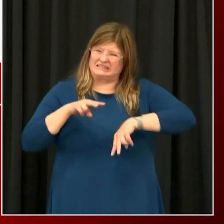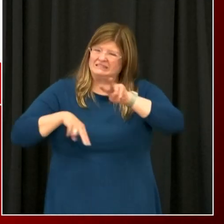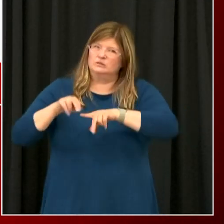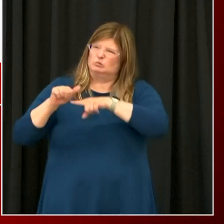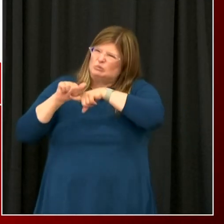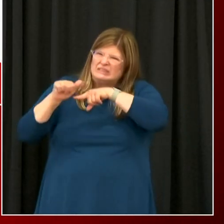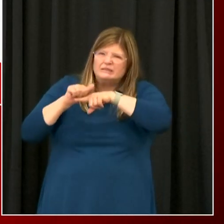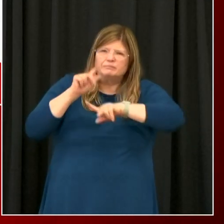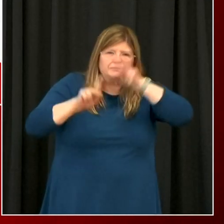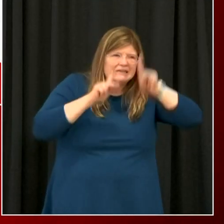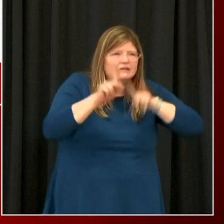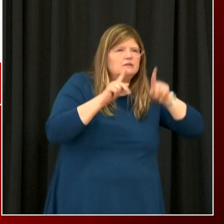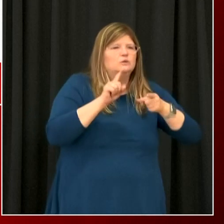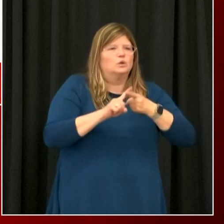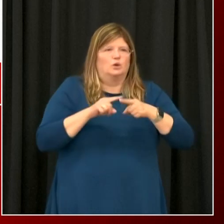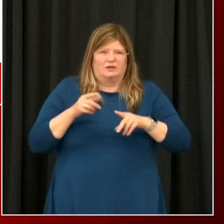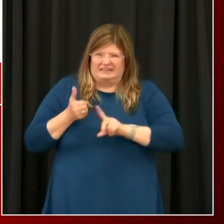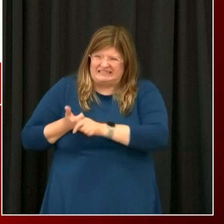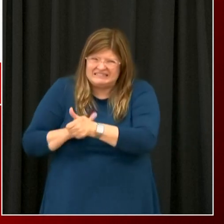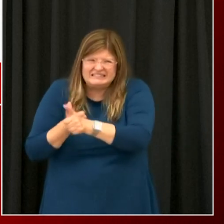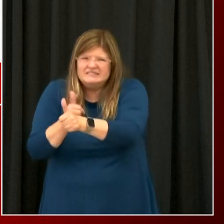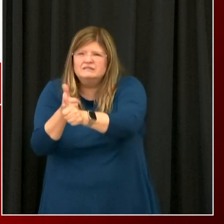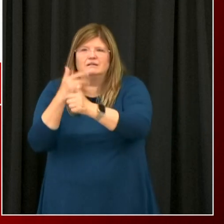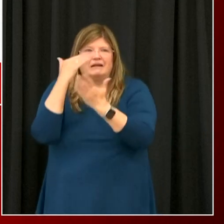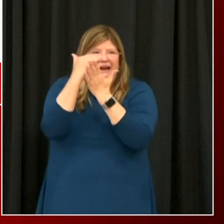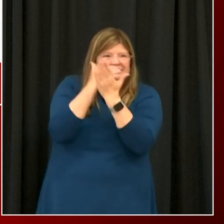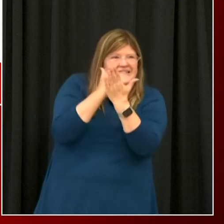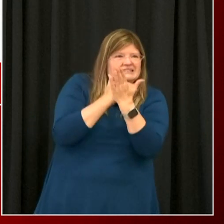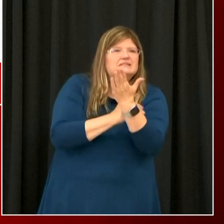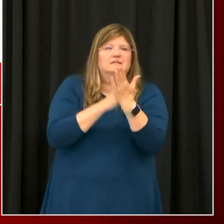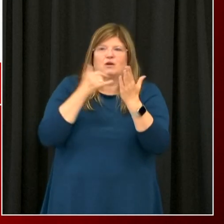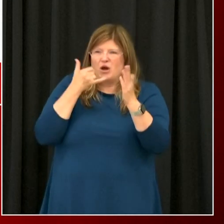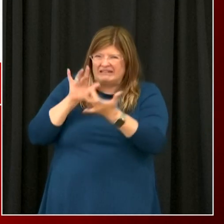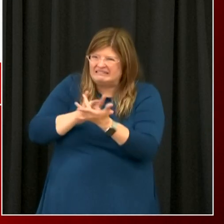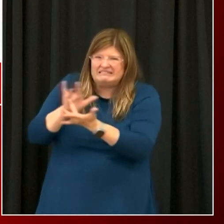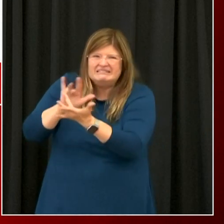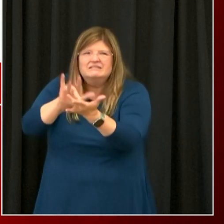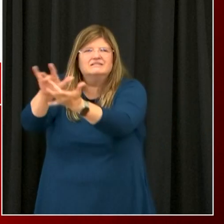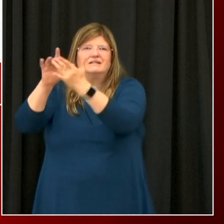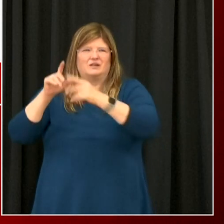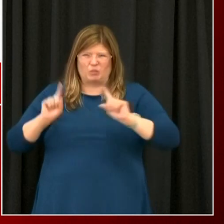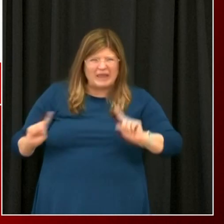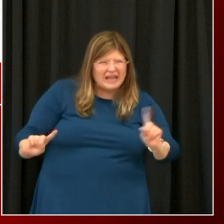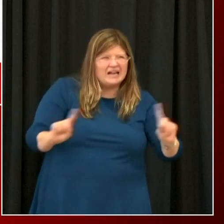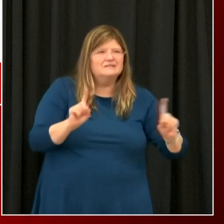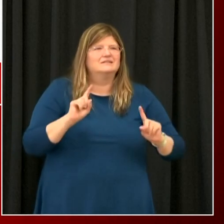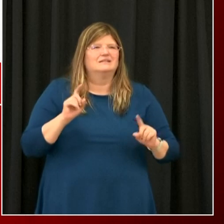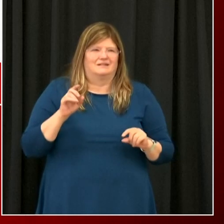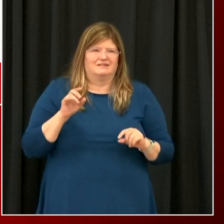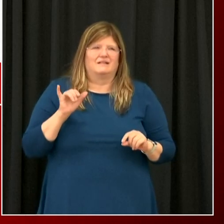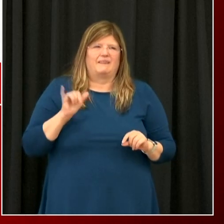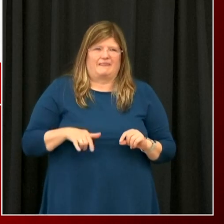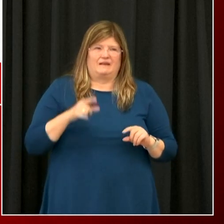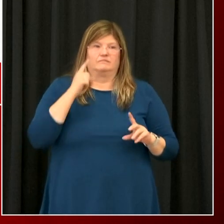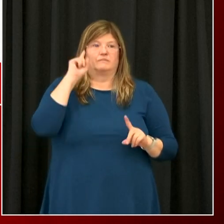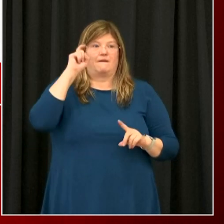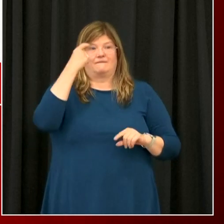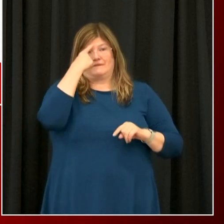tracing is helpful to our entire workforce. So DC government employees will be trained and ready to